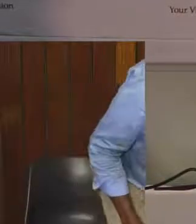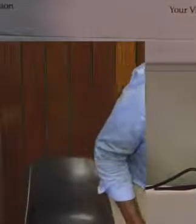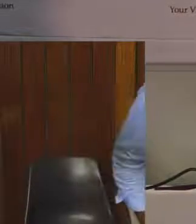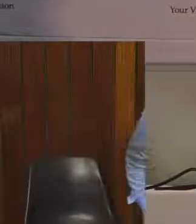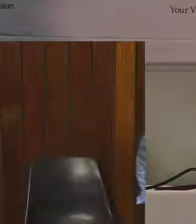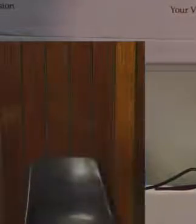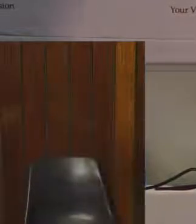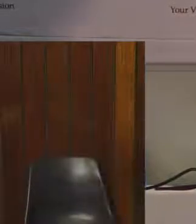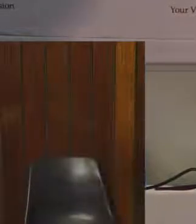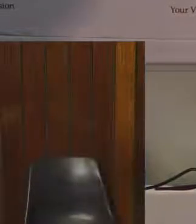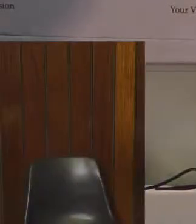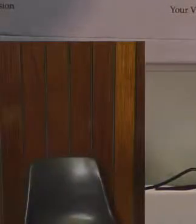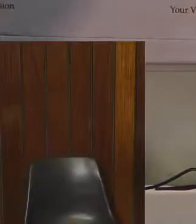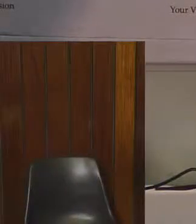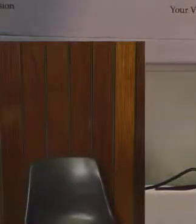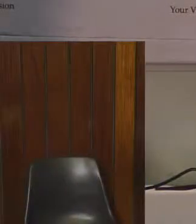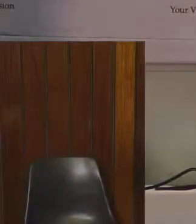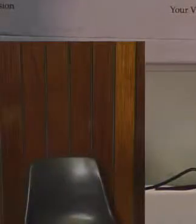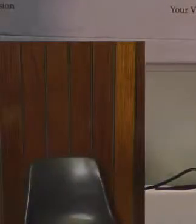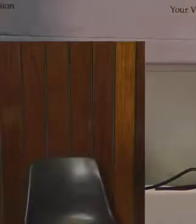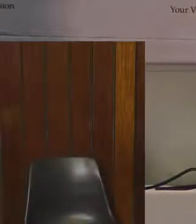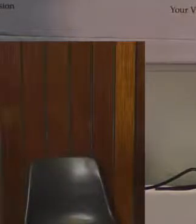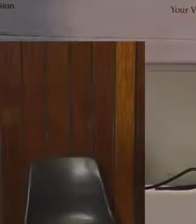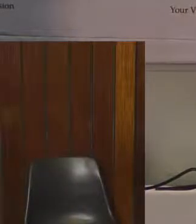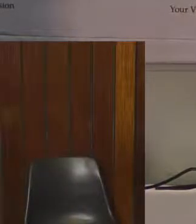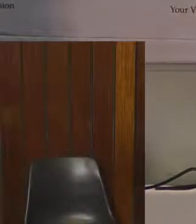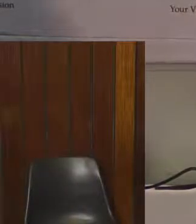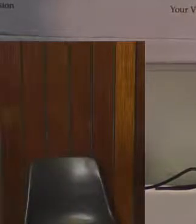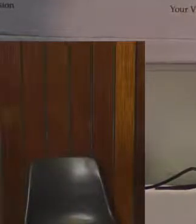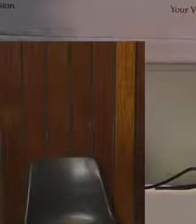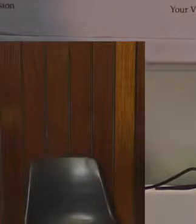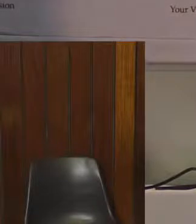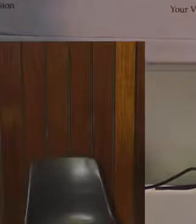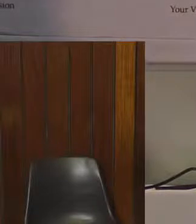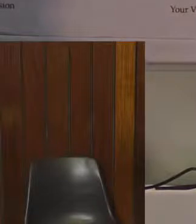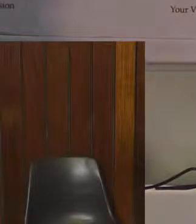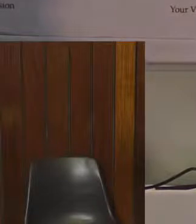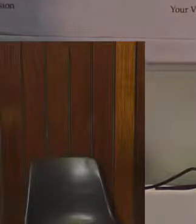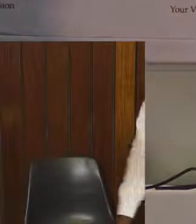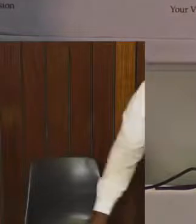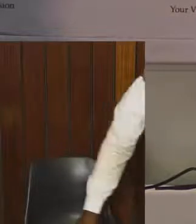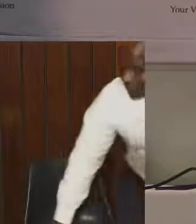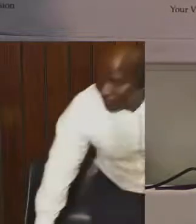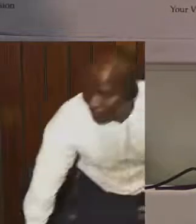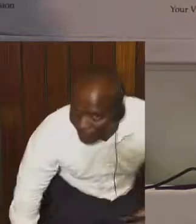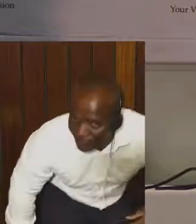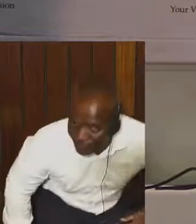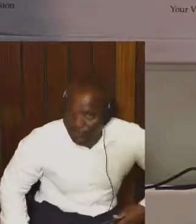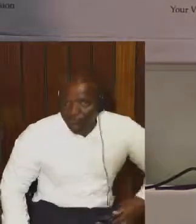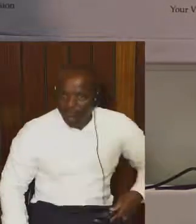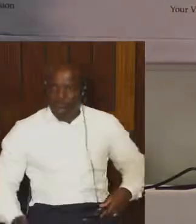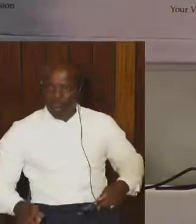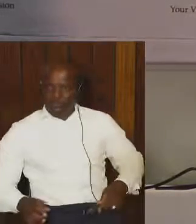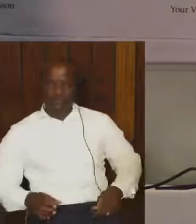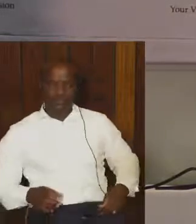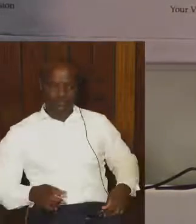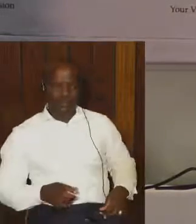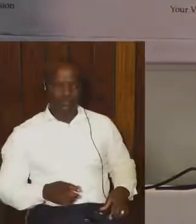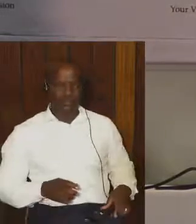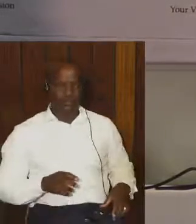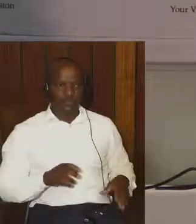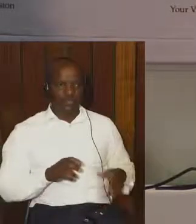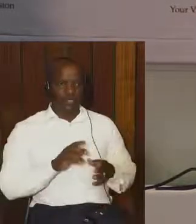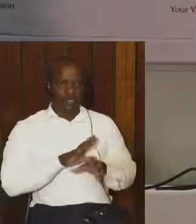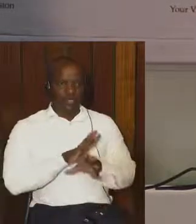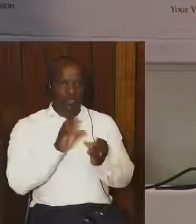given us a commitment that steps are being taken to ensure that all projects are completed on time and within